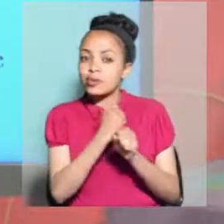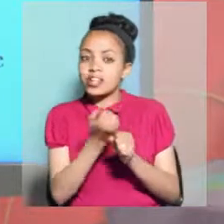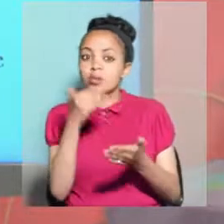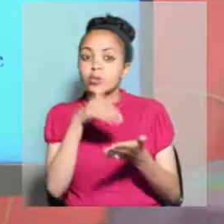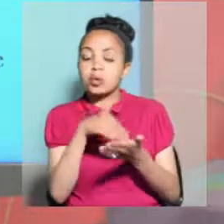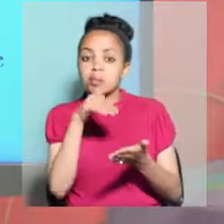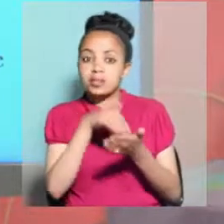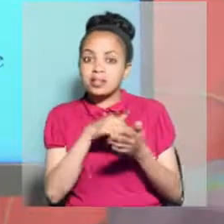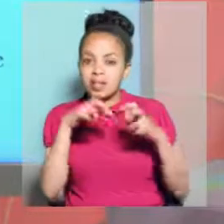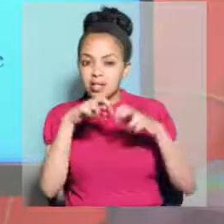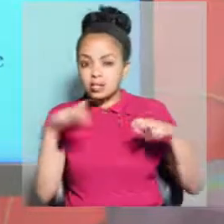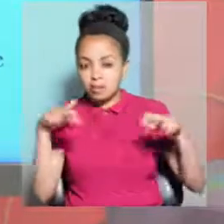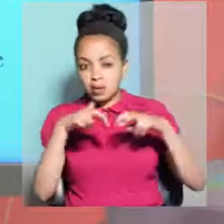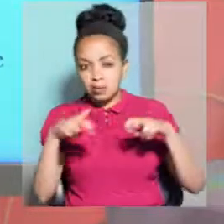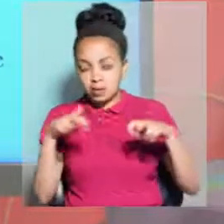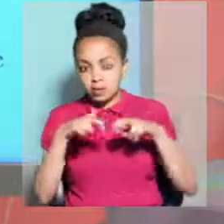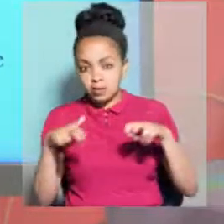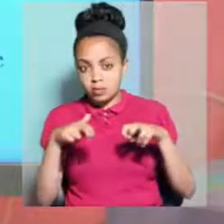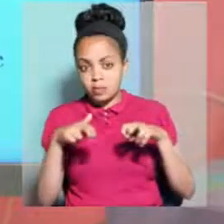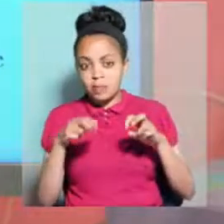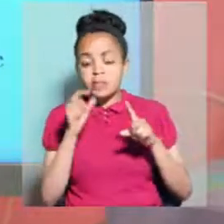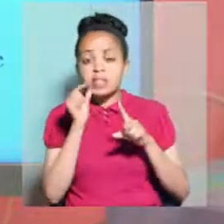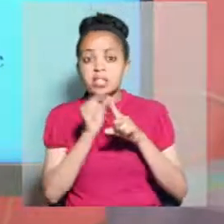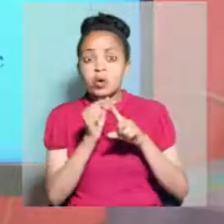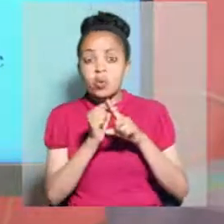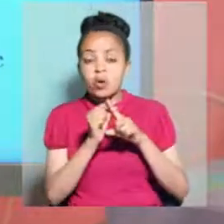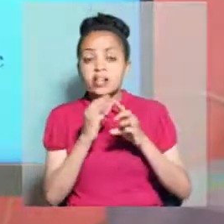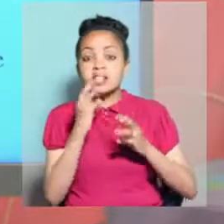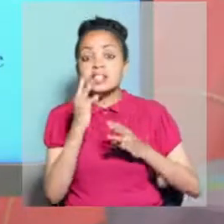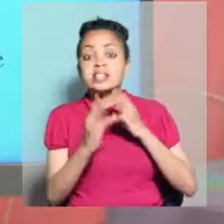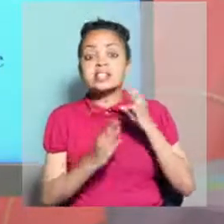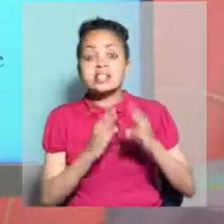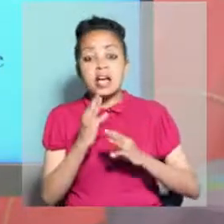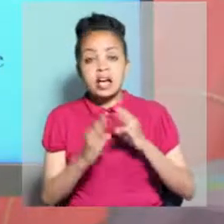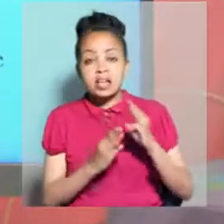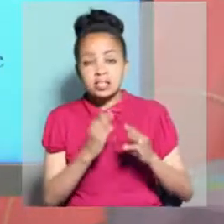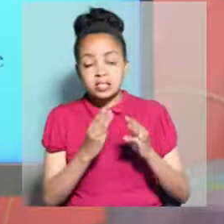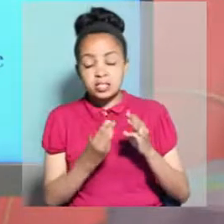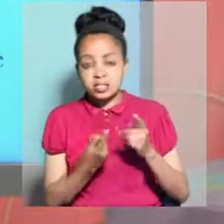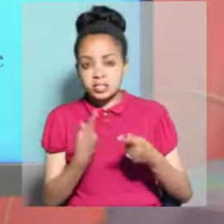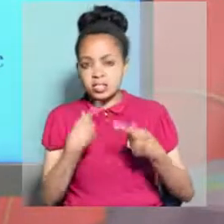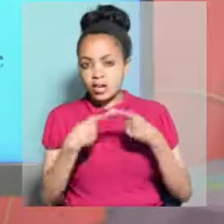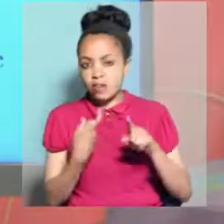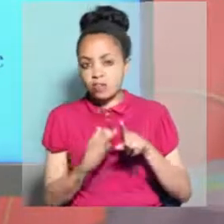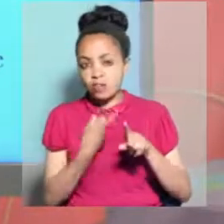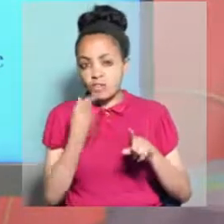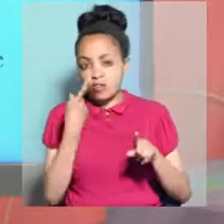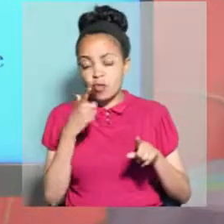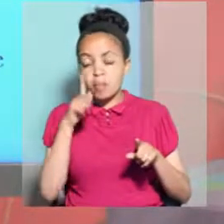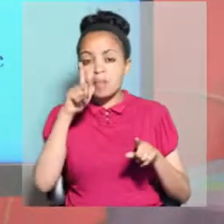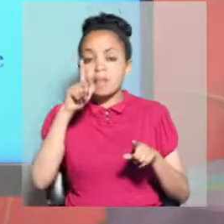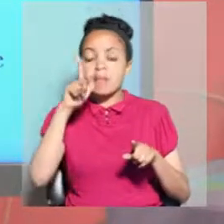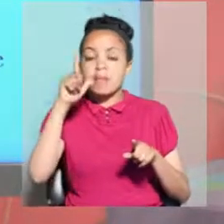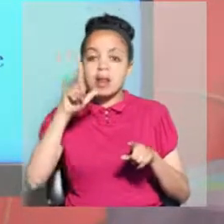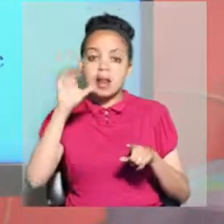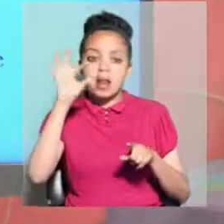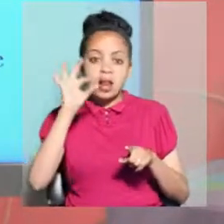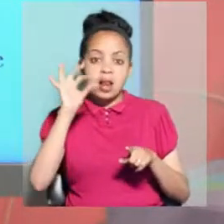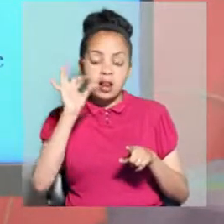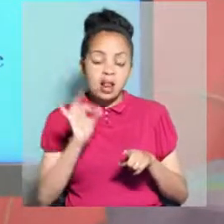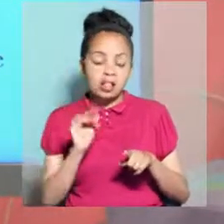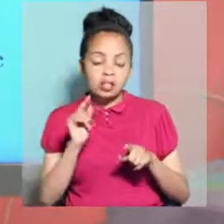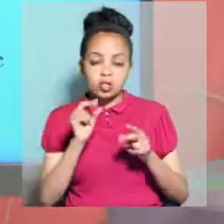experimentation. So, the word science obtained or derived from a Latin word scientia, with